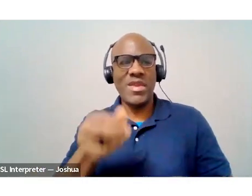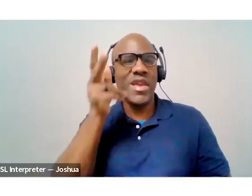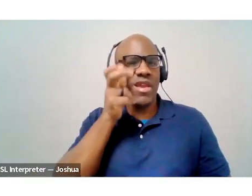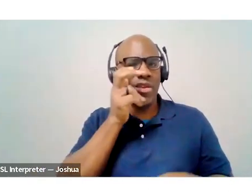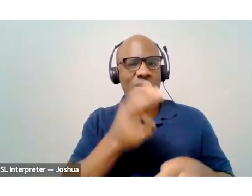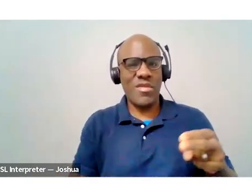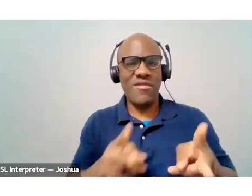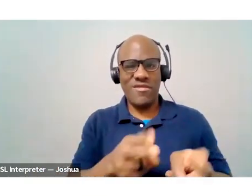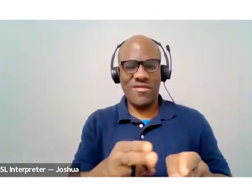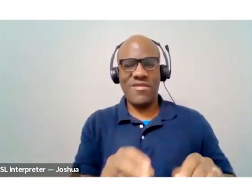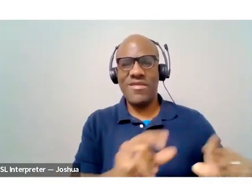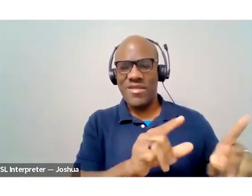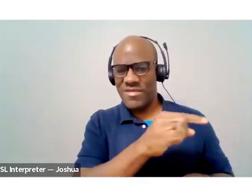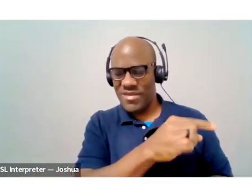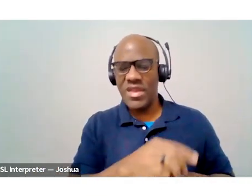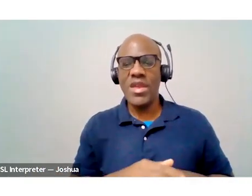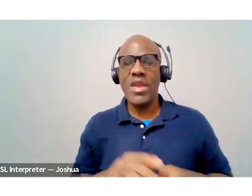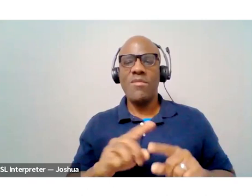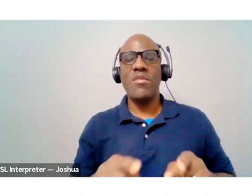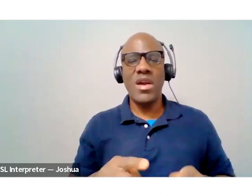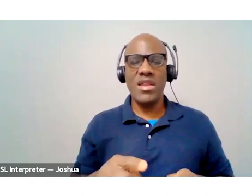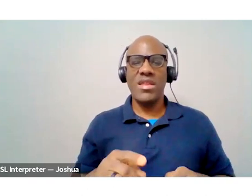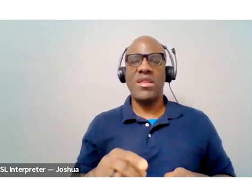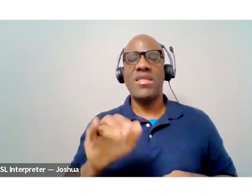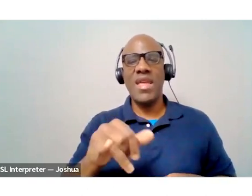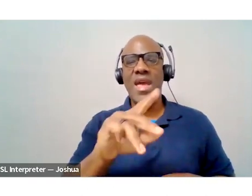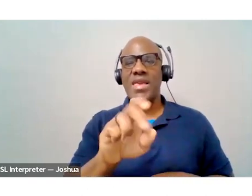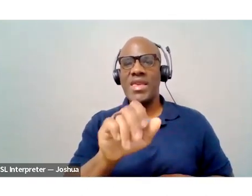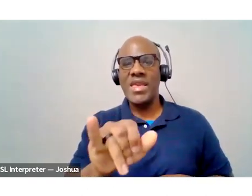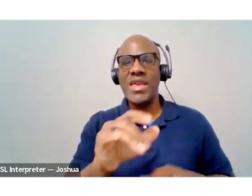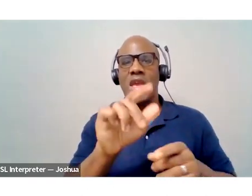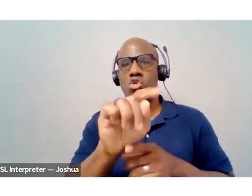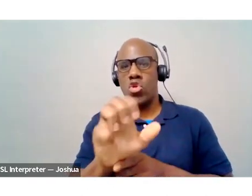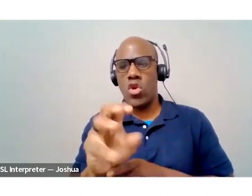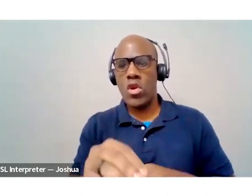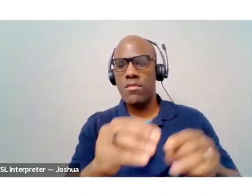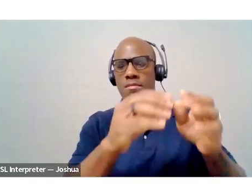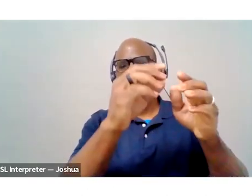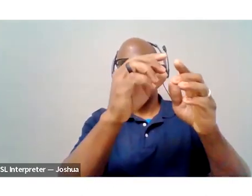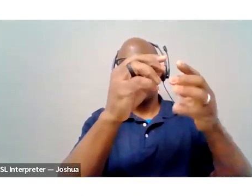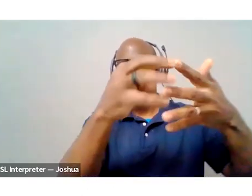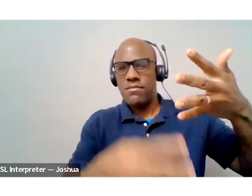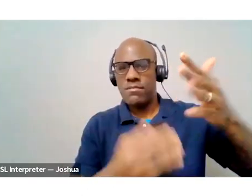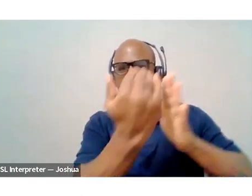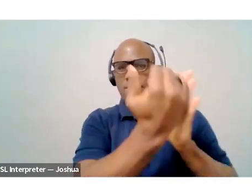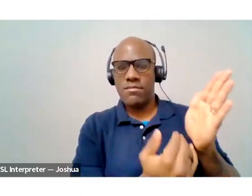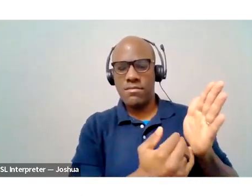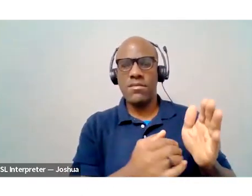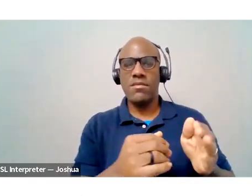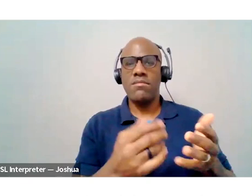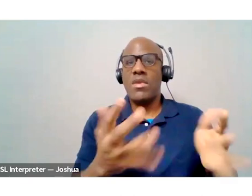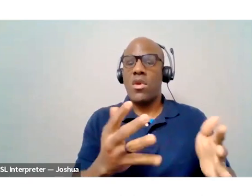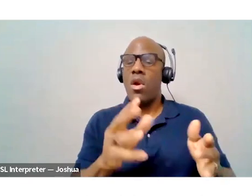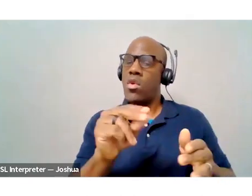cool creative media literacy was not just producing the Key Term series, but I reached out to our friends at Nora Black, Nora